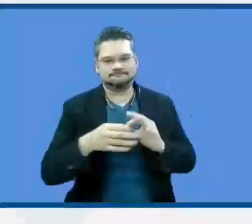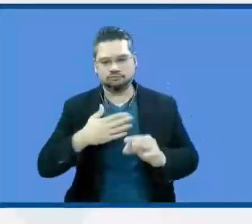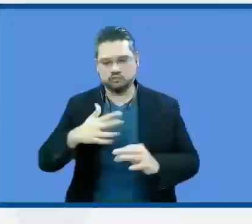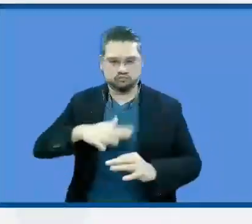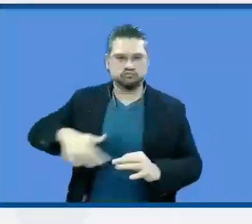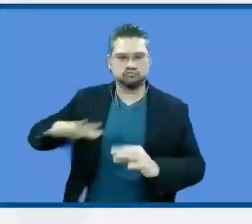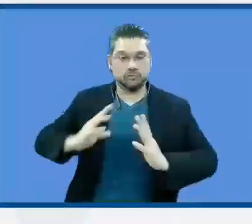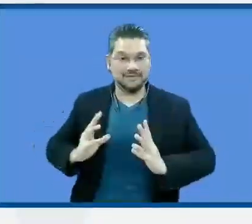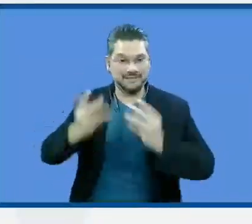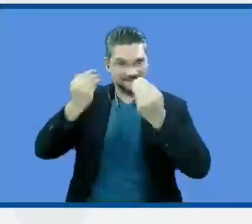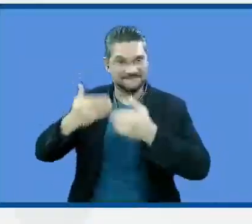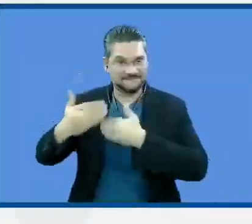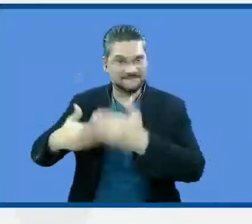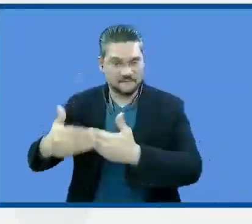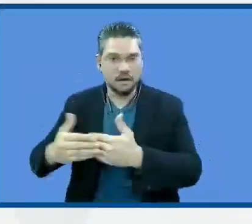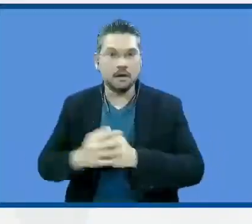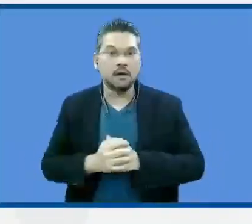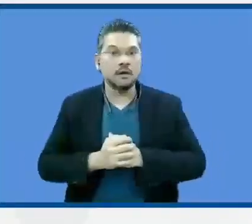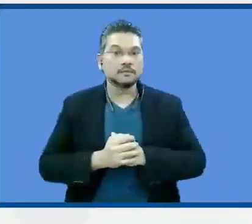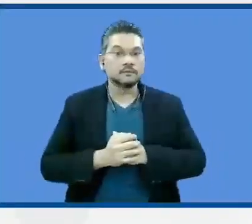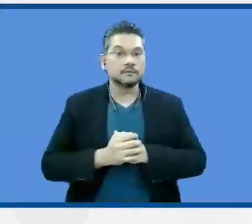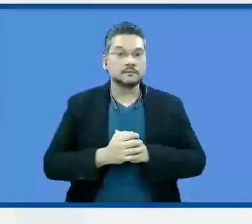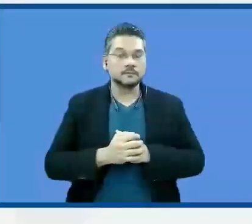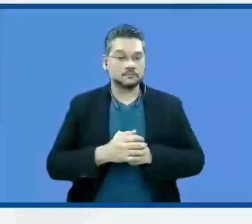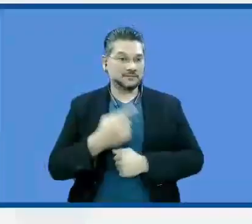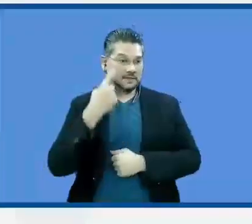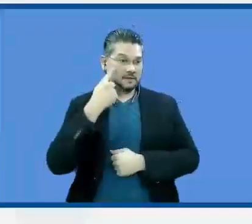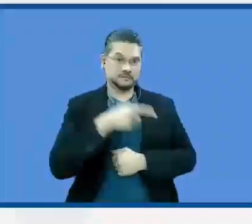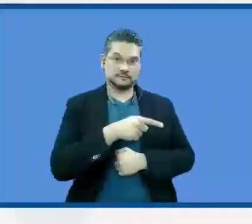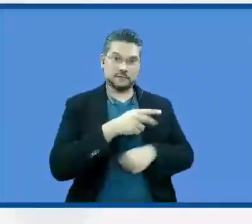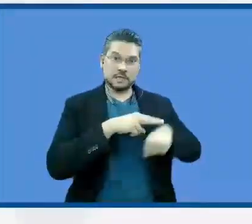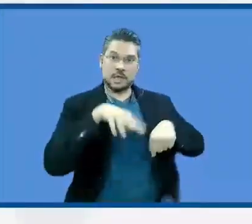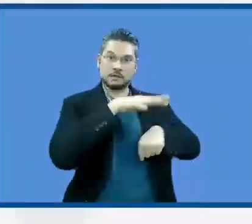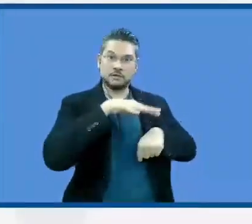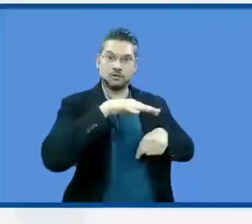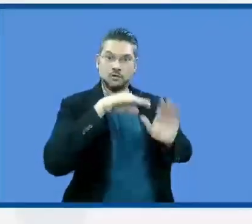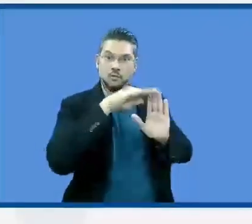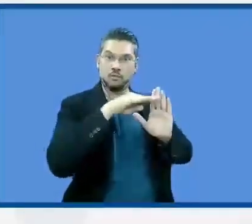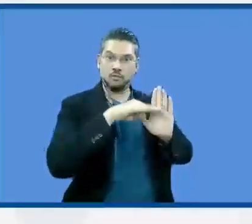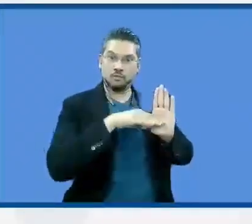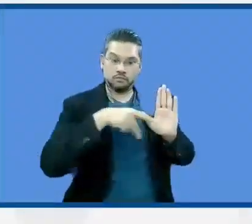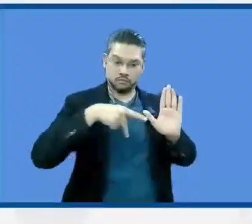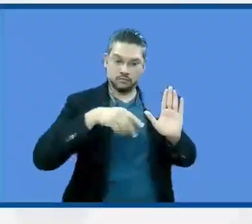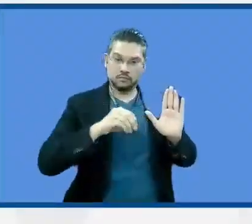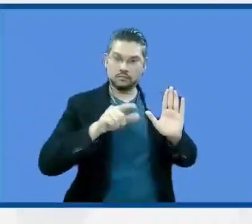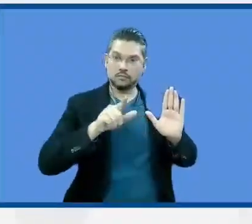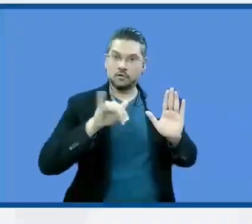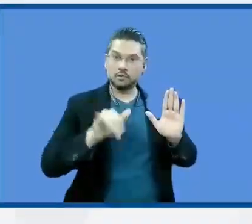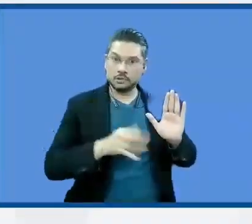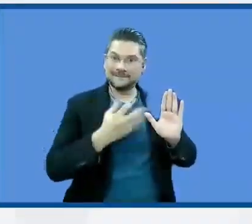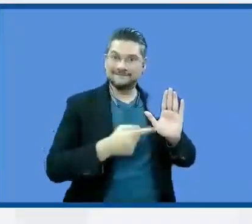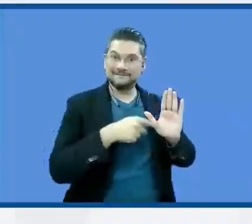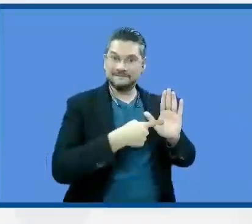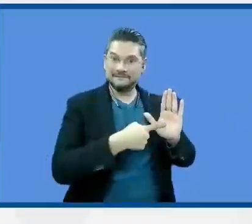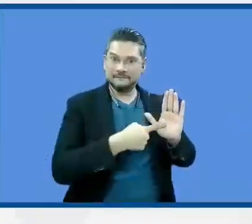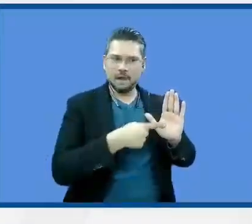Within the action line, we can see that there is a national policy for comprising all these